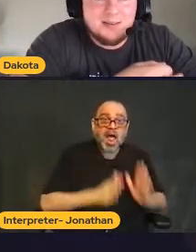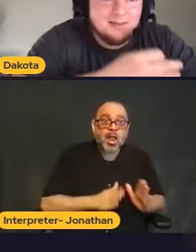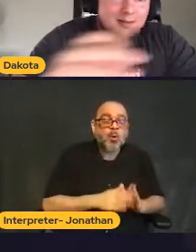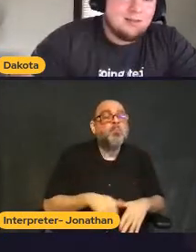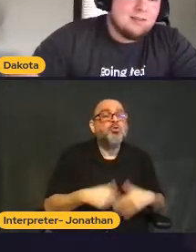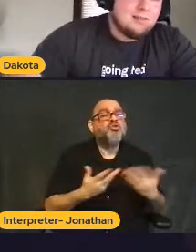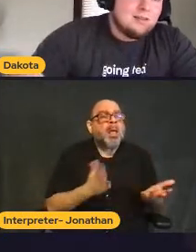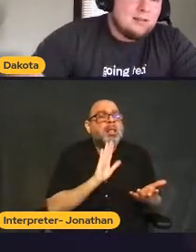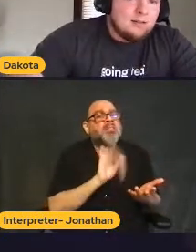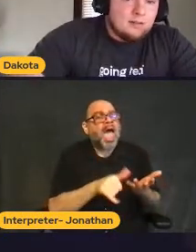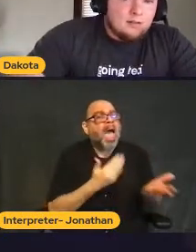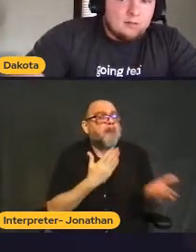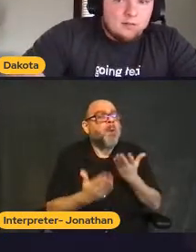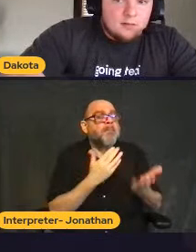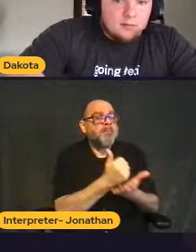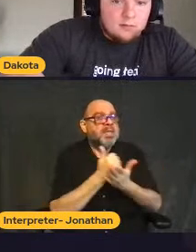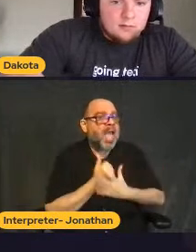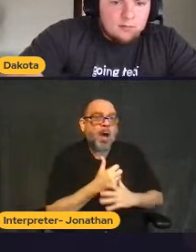chances.